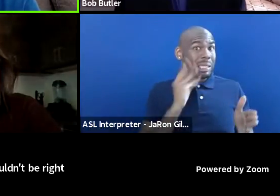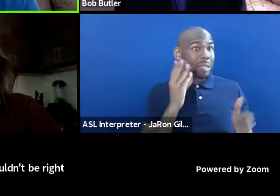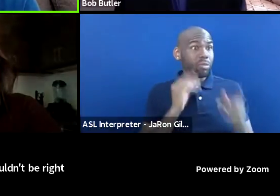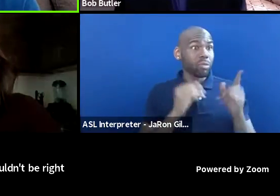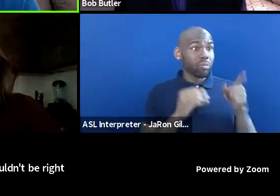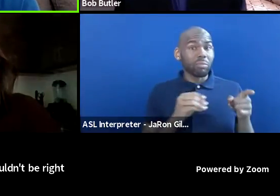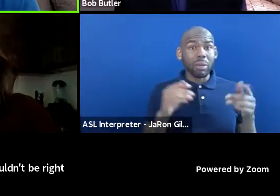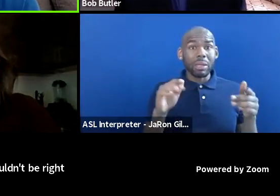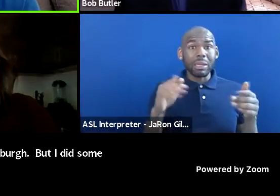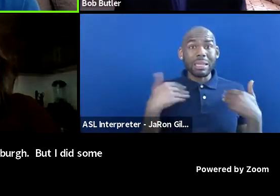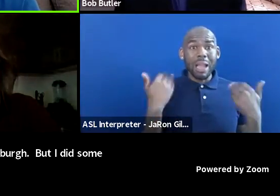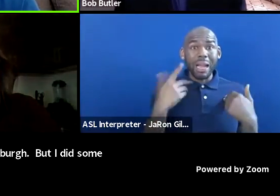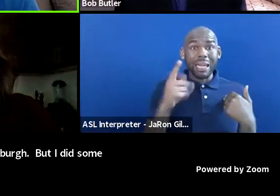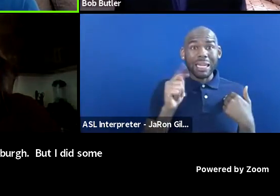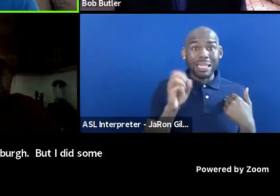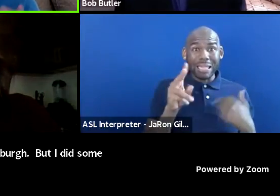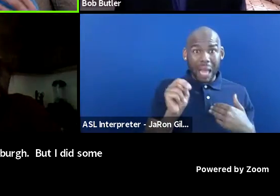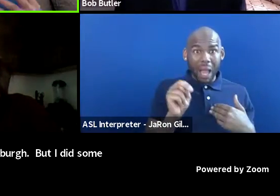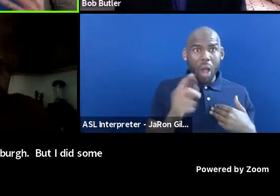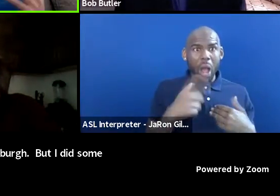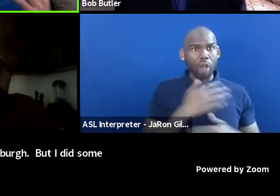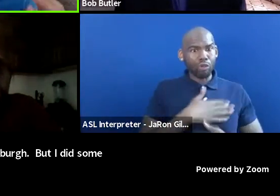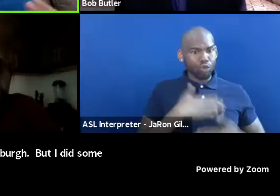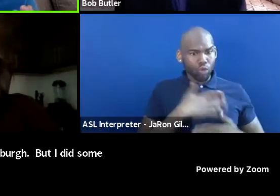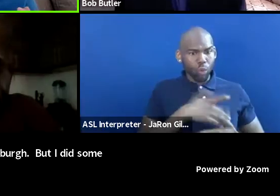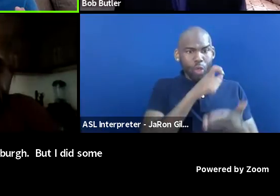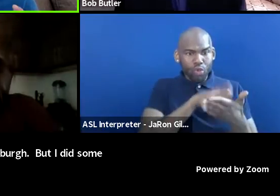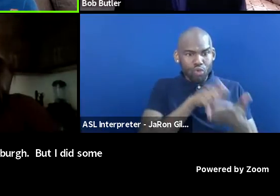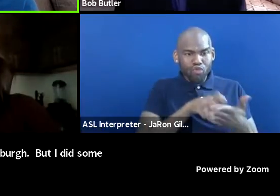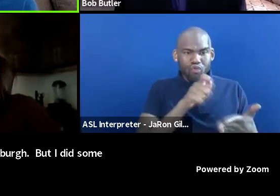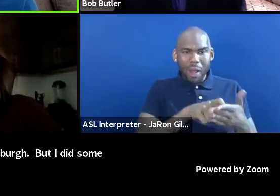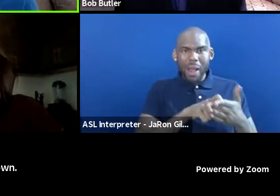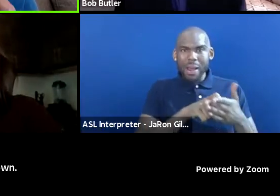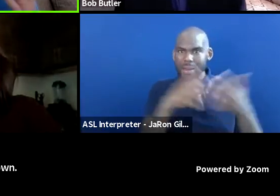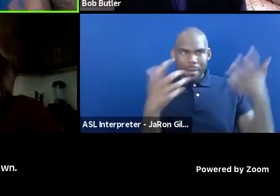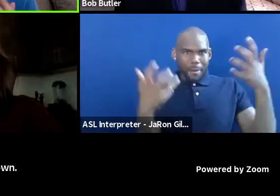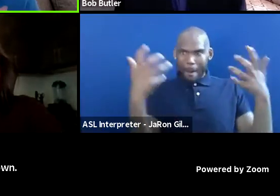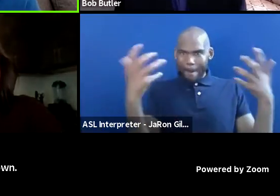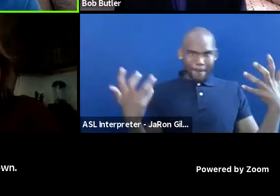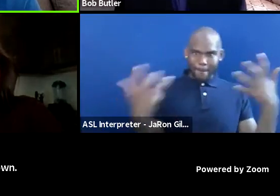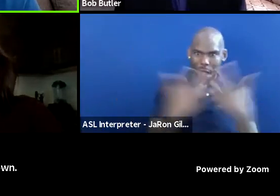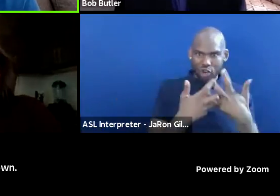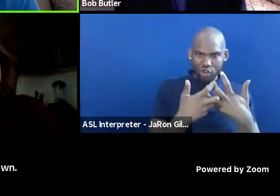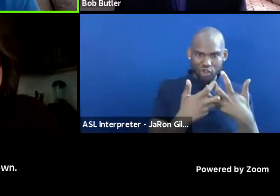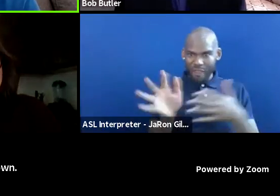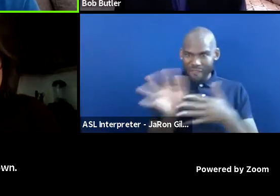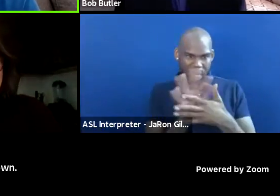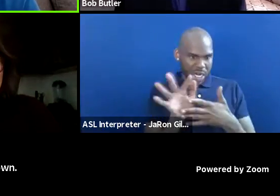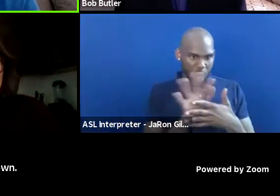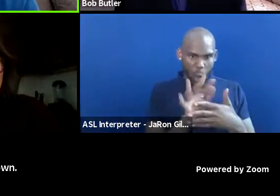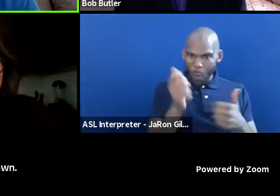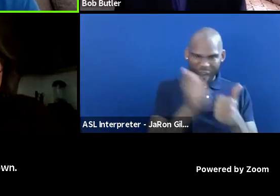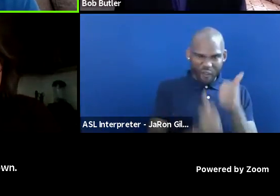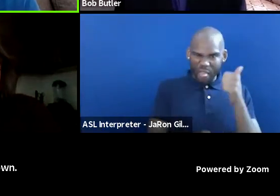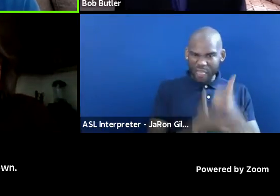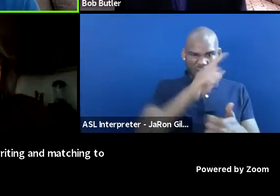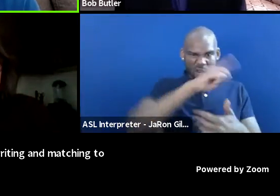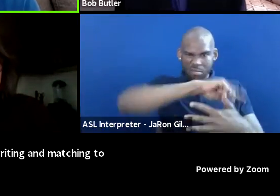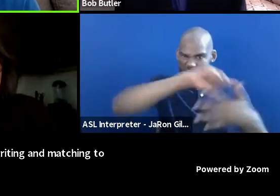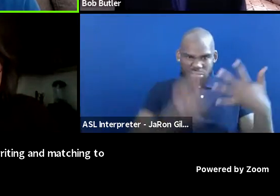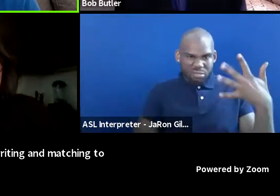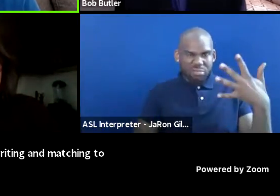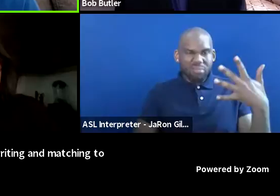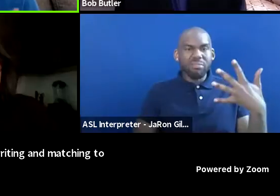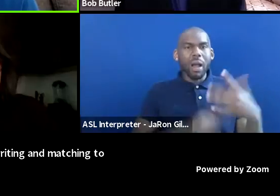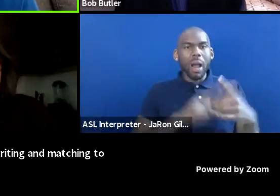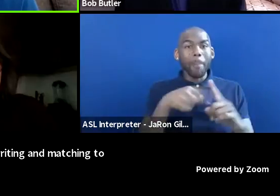I enjoyed the writing and matching to the video and everything that goes around an anchor, particularly when